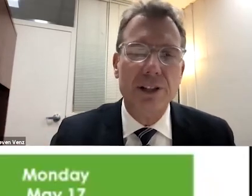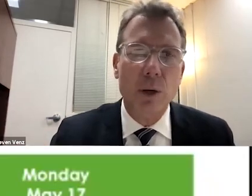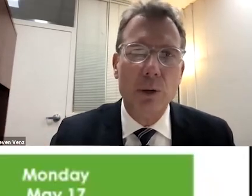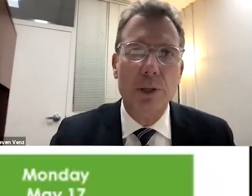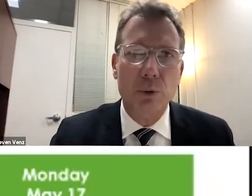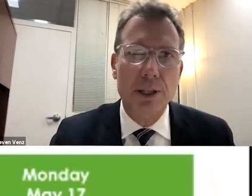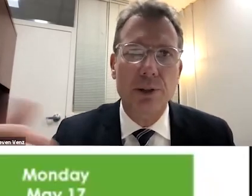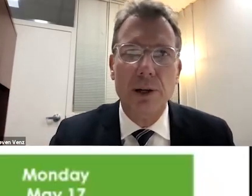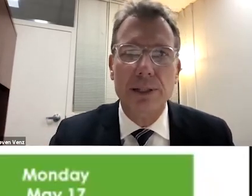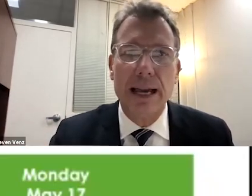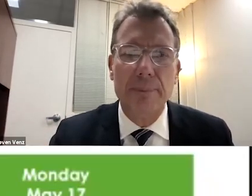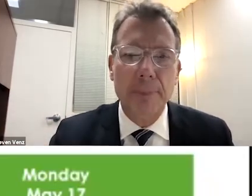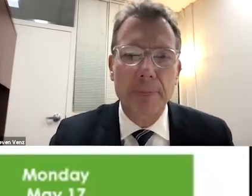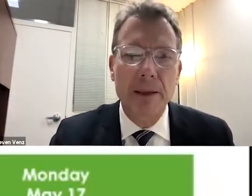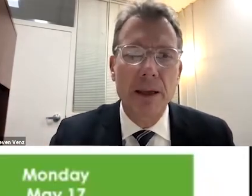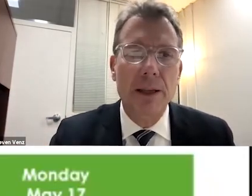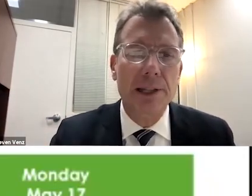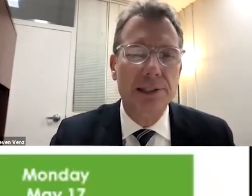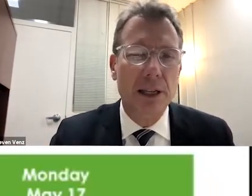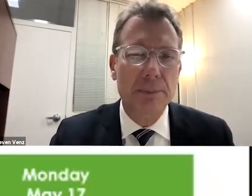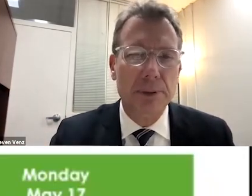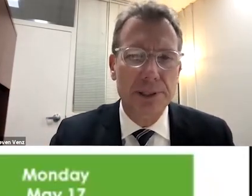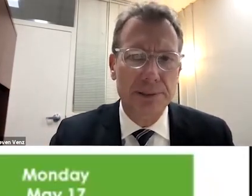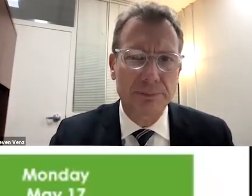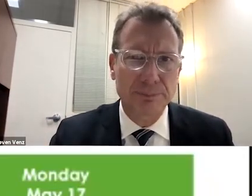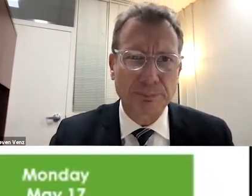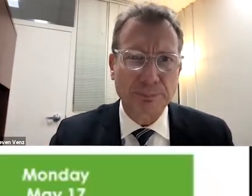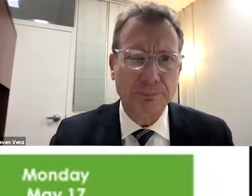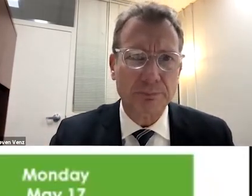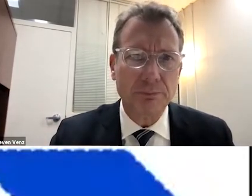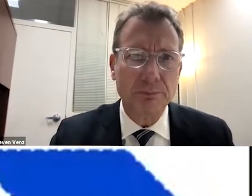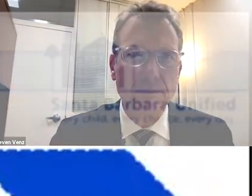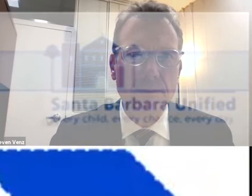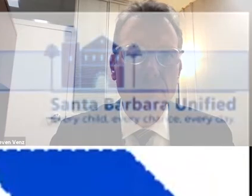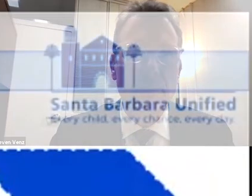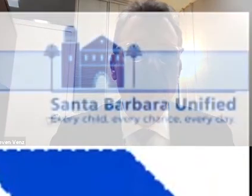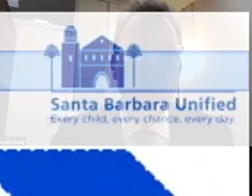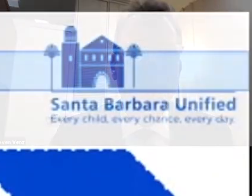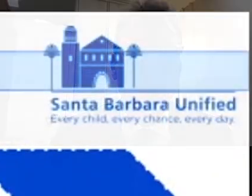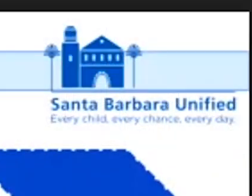it's actually 21-22 LCAP. Next slide, please.